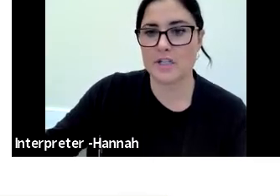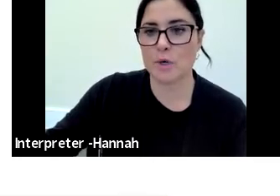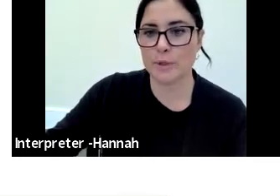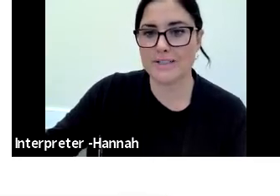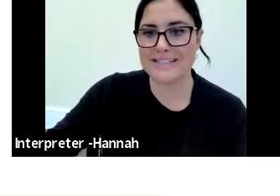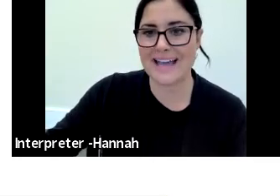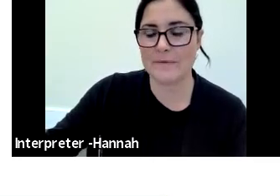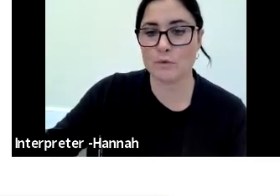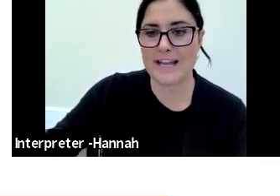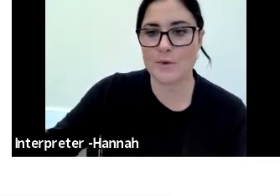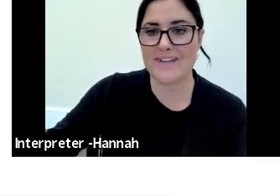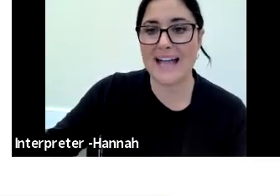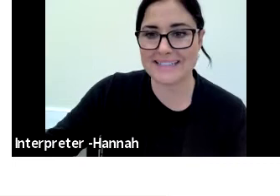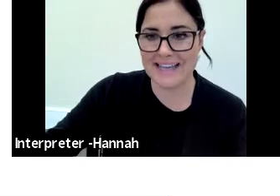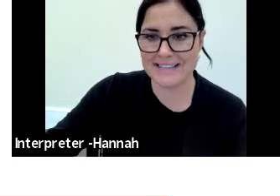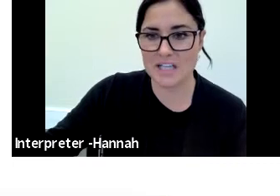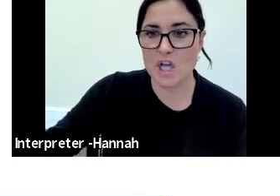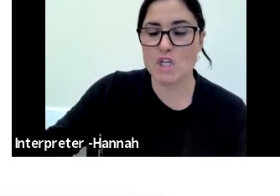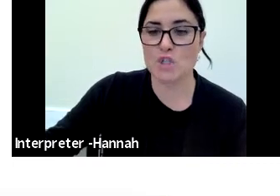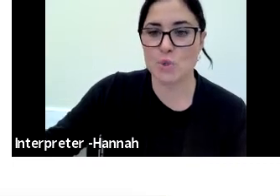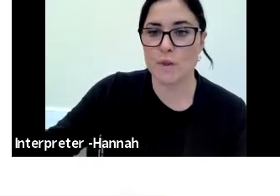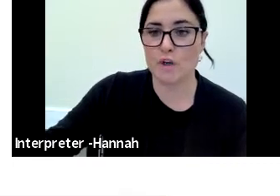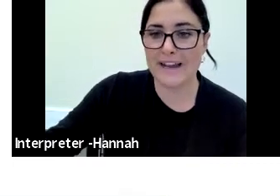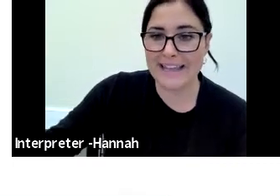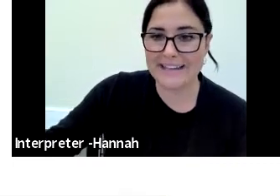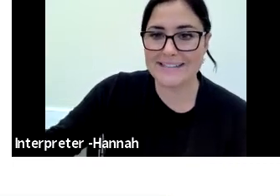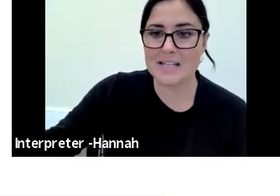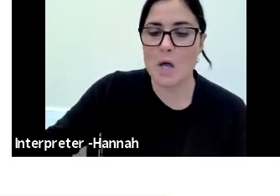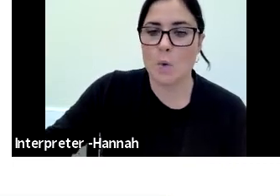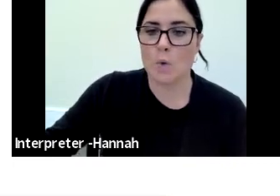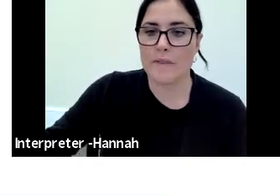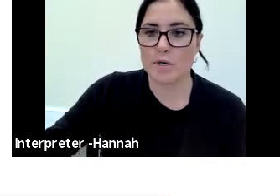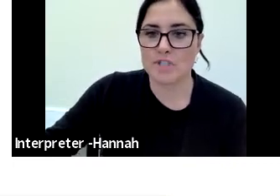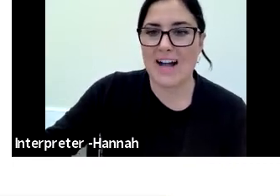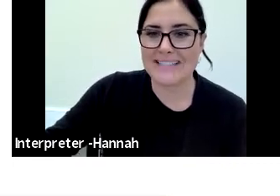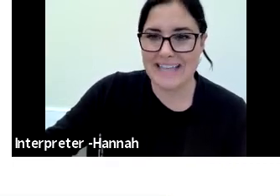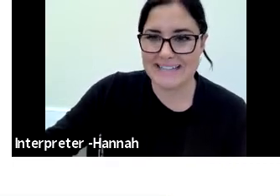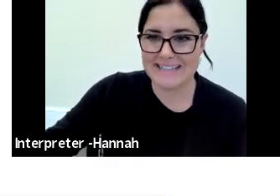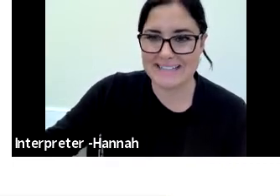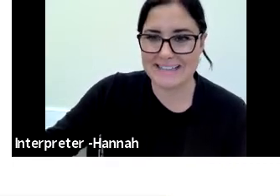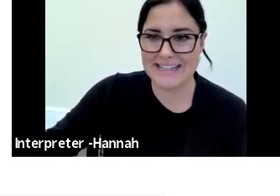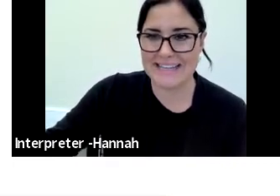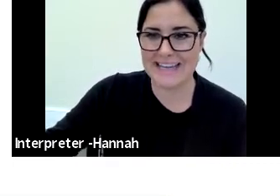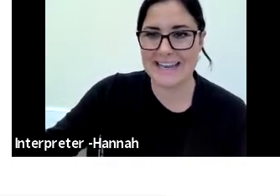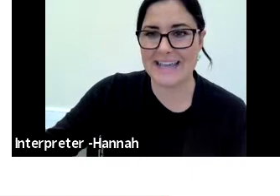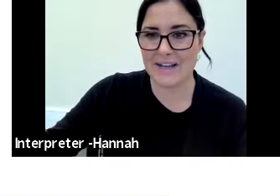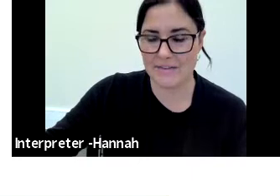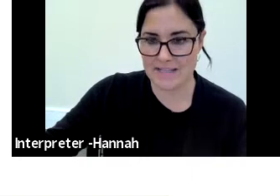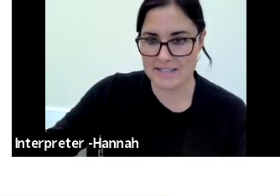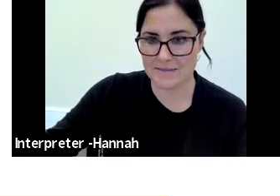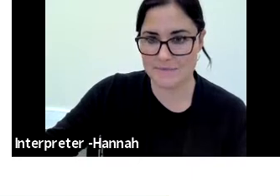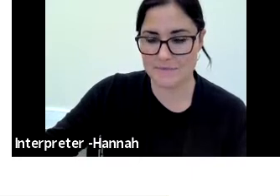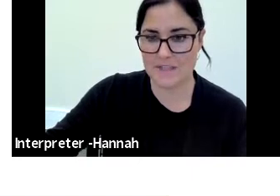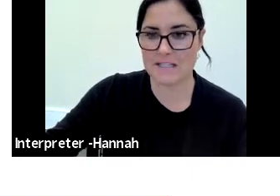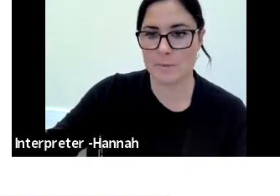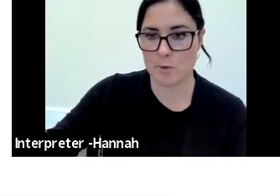The interpreter does not have the right to have access to the grades or the personal content that's in